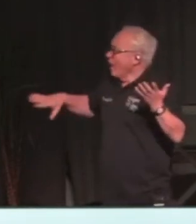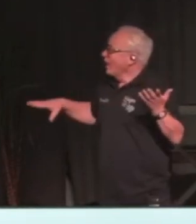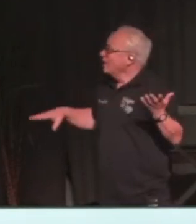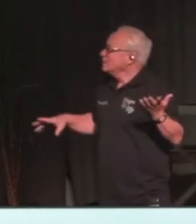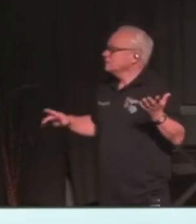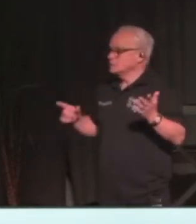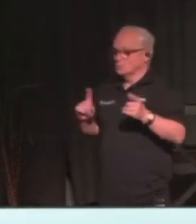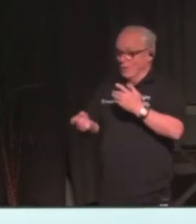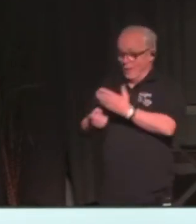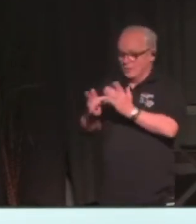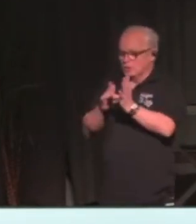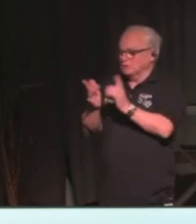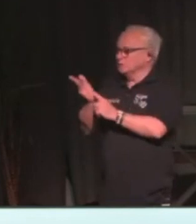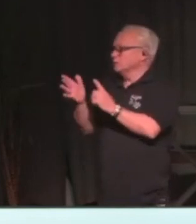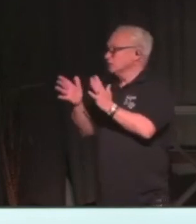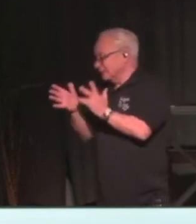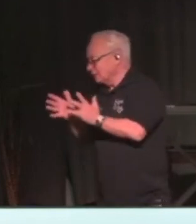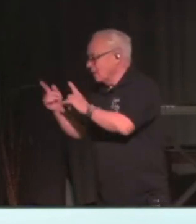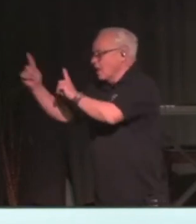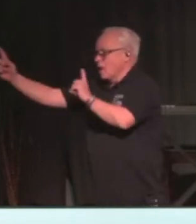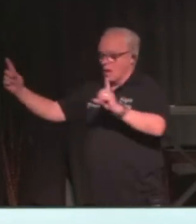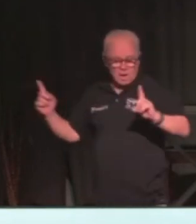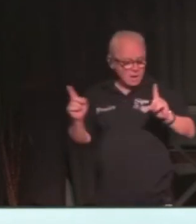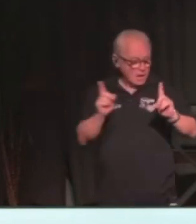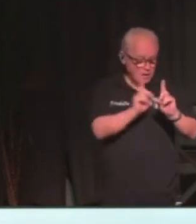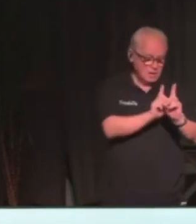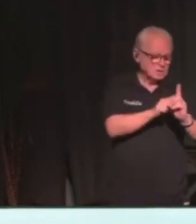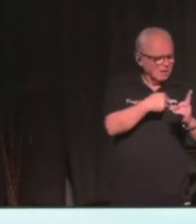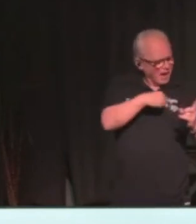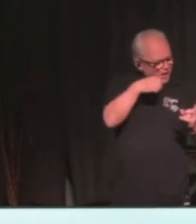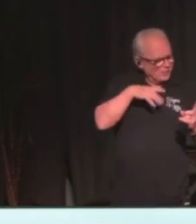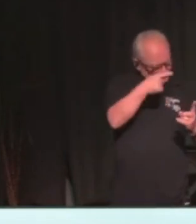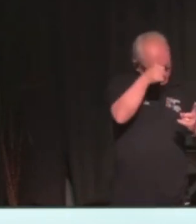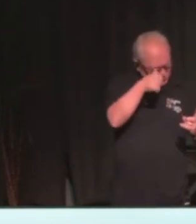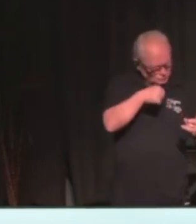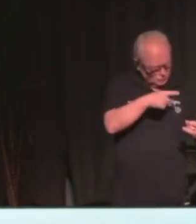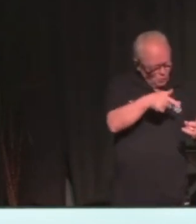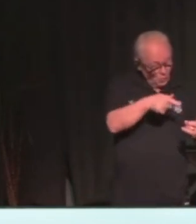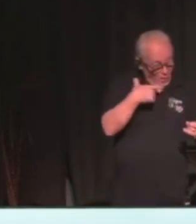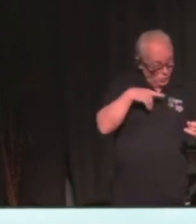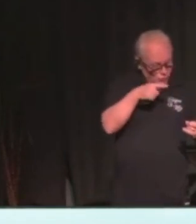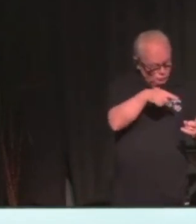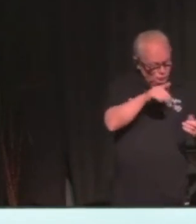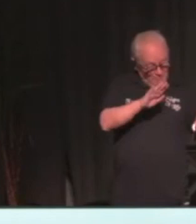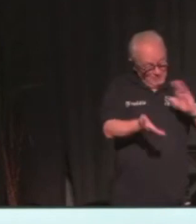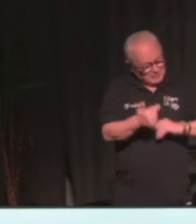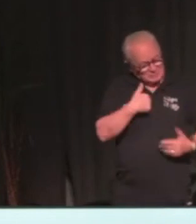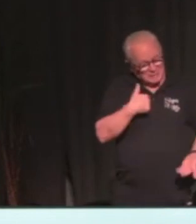And Jesus walks up to him and says, I want you to baptize me.